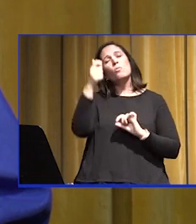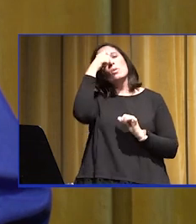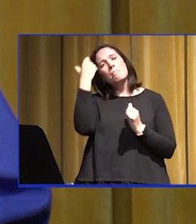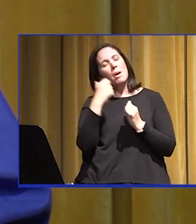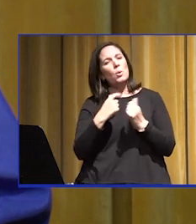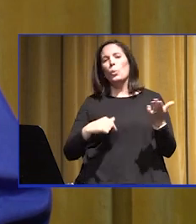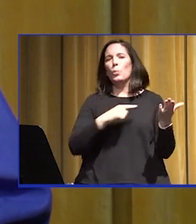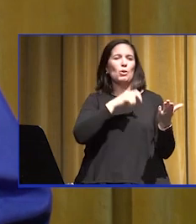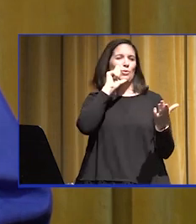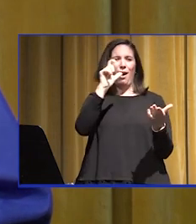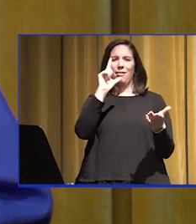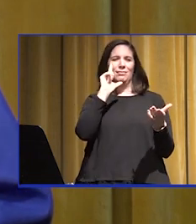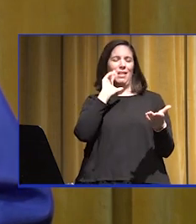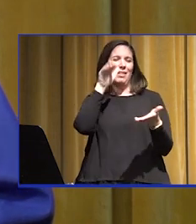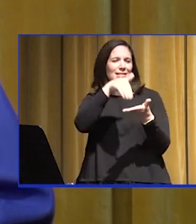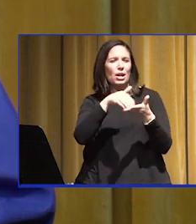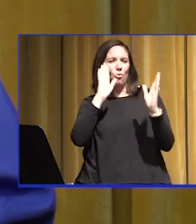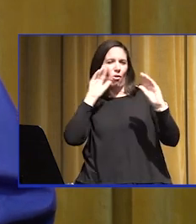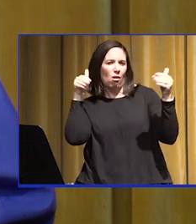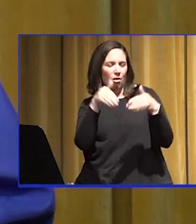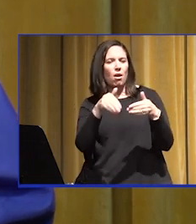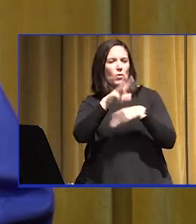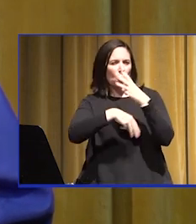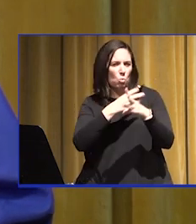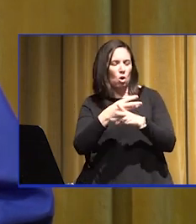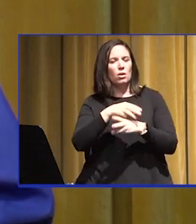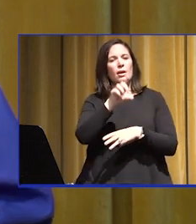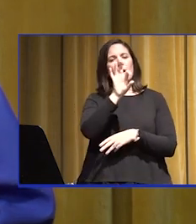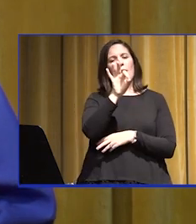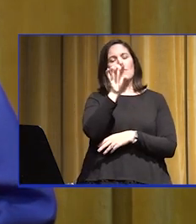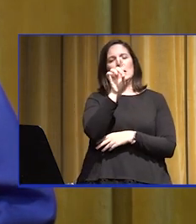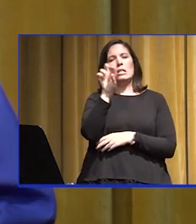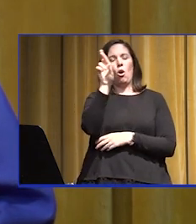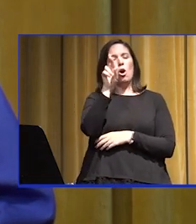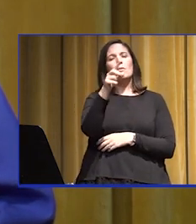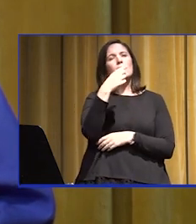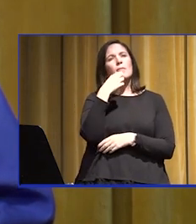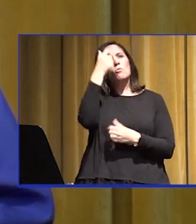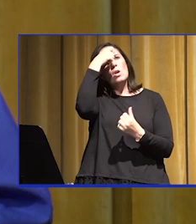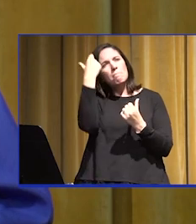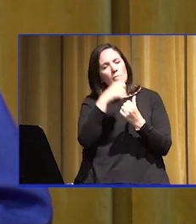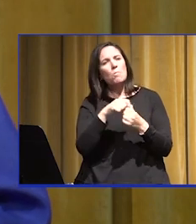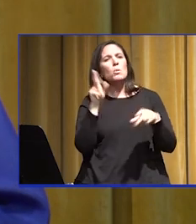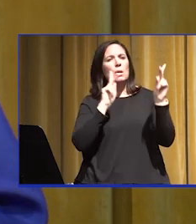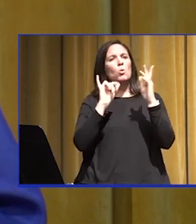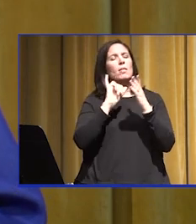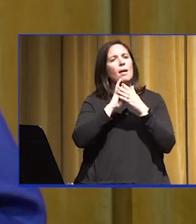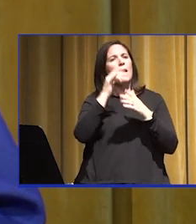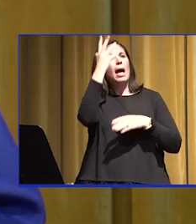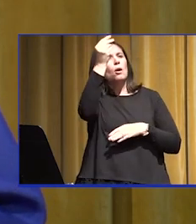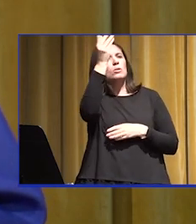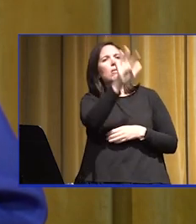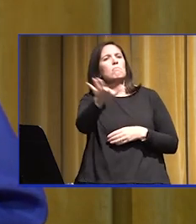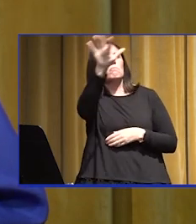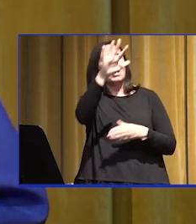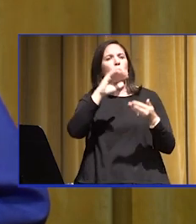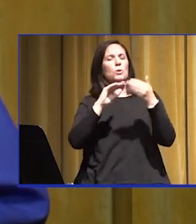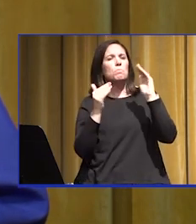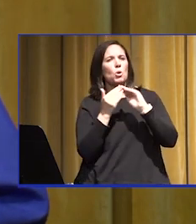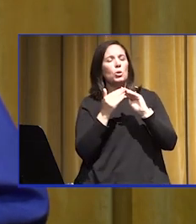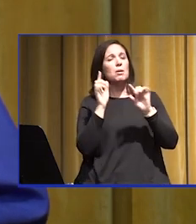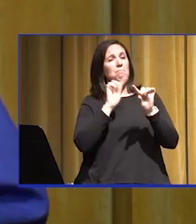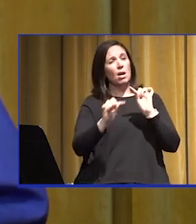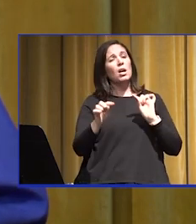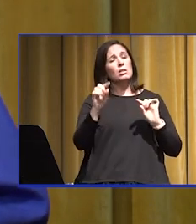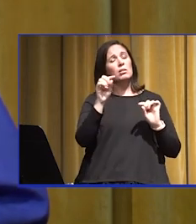remember that we are not the center of the world. FDR instructs us to remain mindful of those in our community.